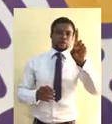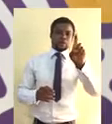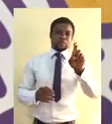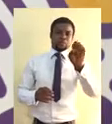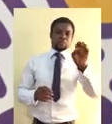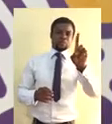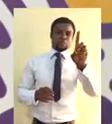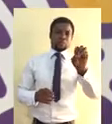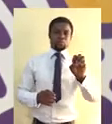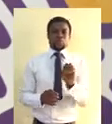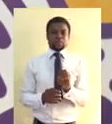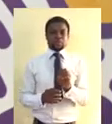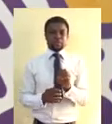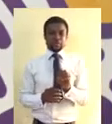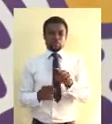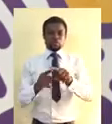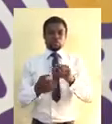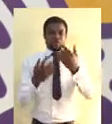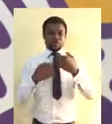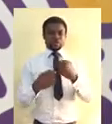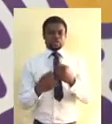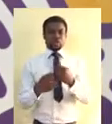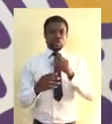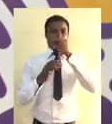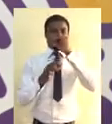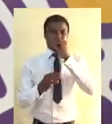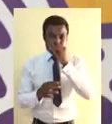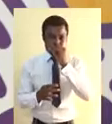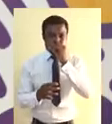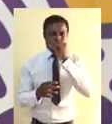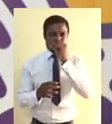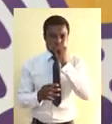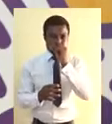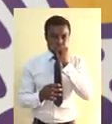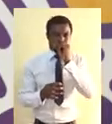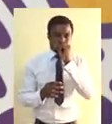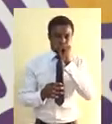you blow the balloon, you breathe out carbon dioxide. So let's blow the balloon.